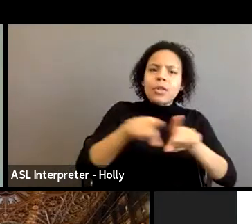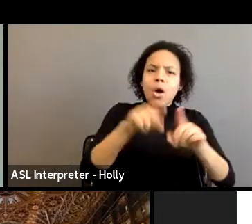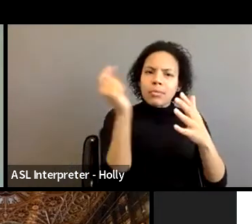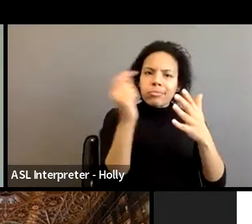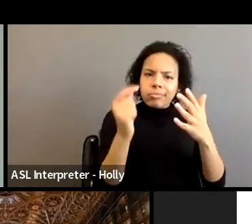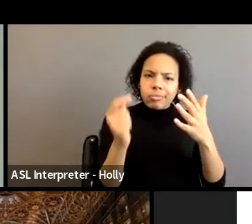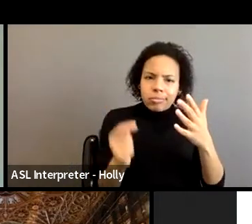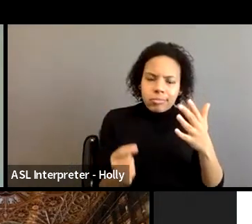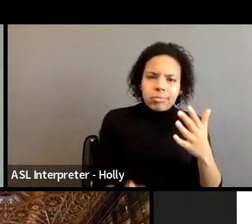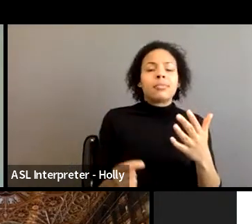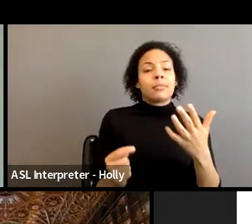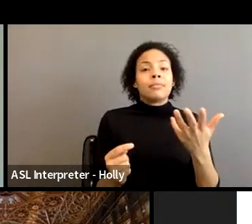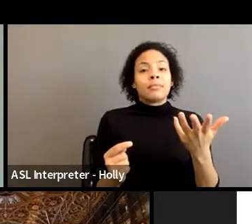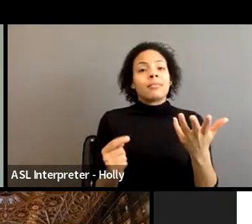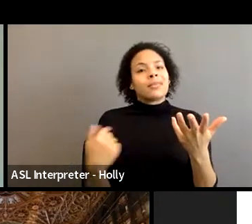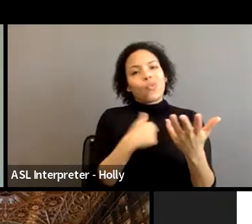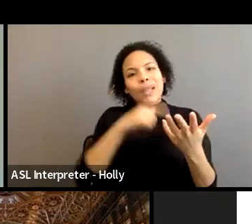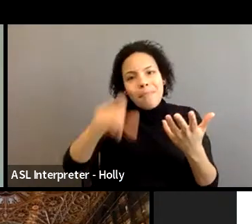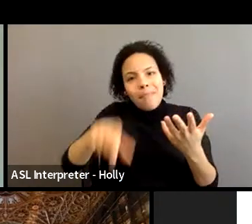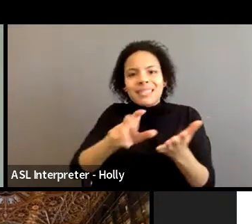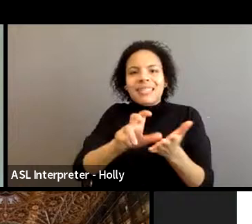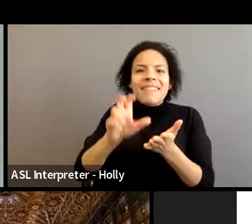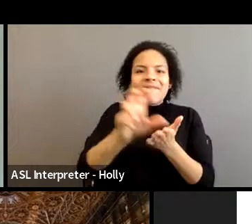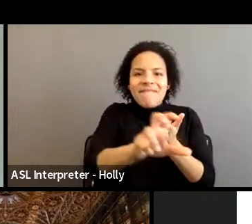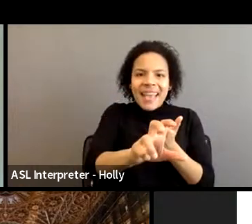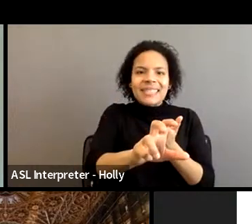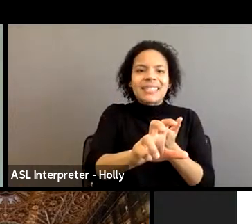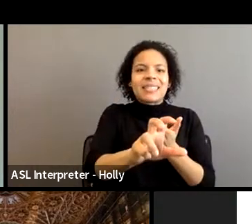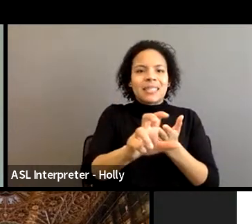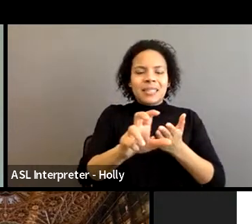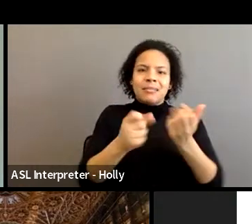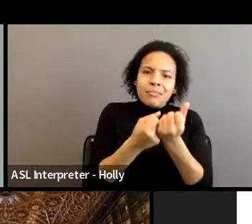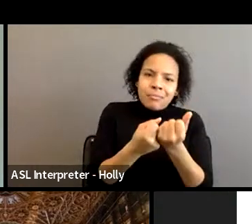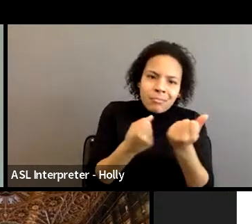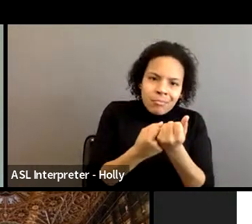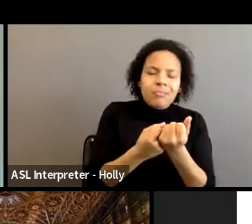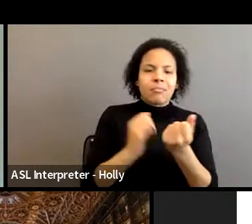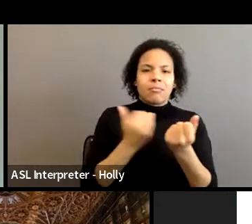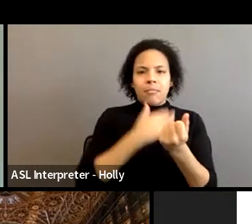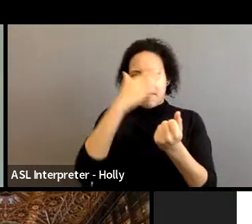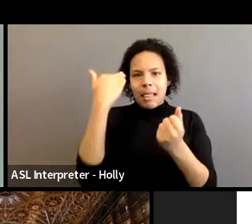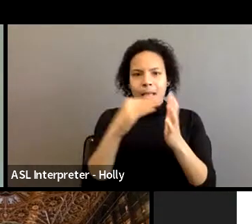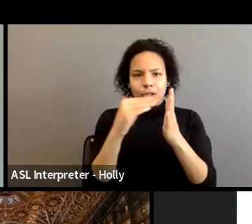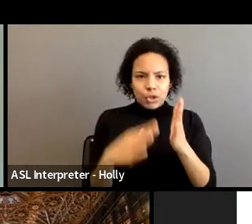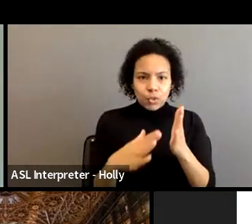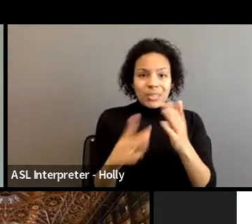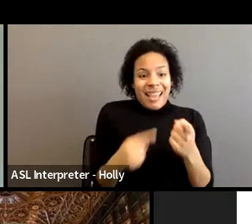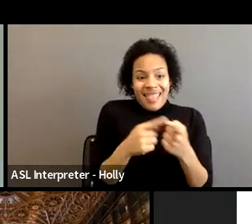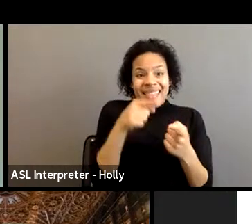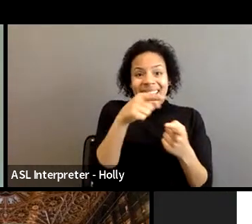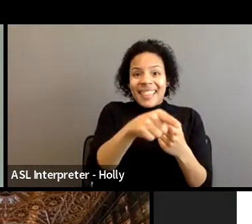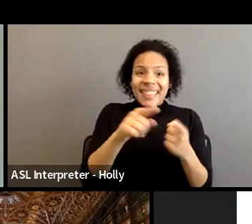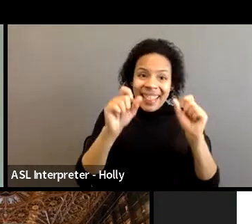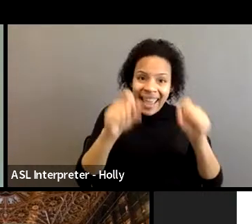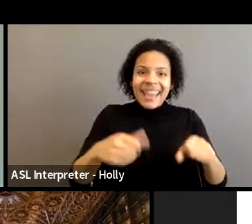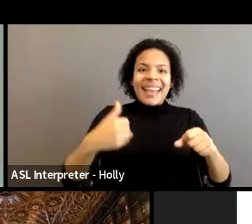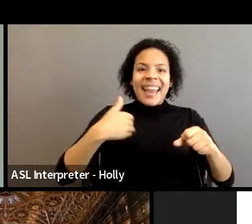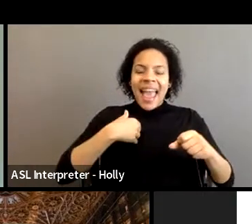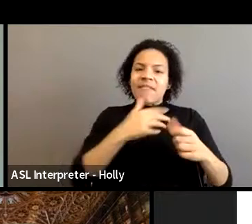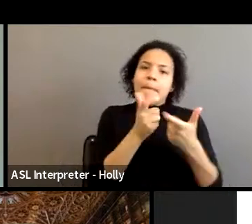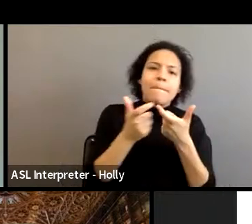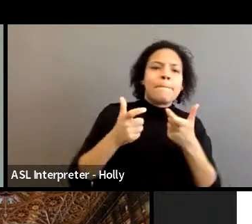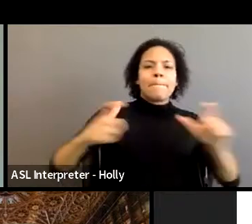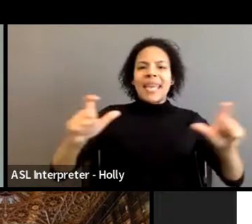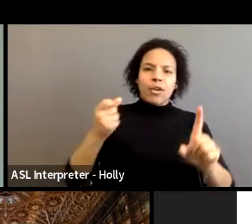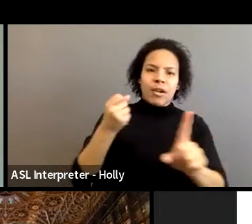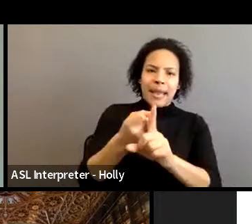you know, it's Black History Month. So I'll specifically say for Black students, investing in them so that then they can have a wider impact on society and